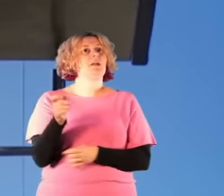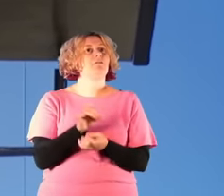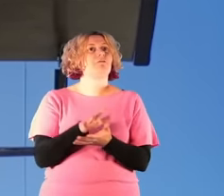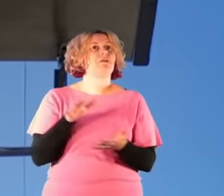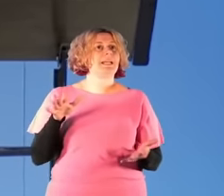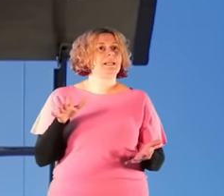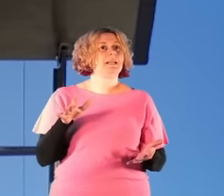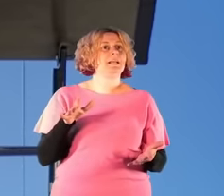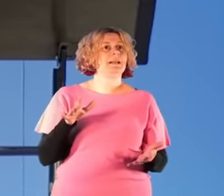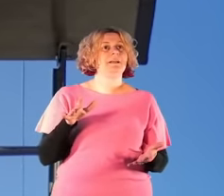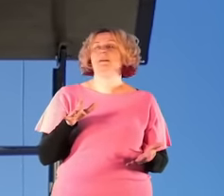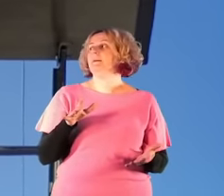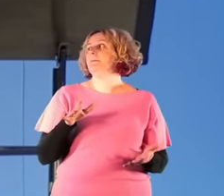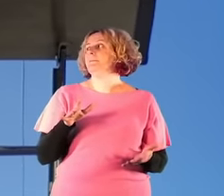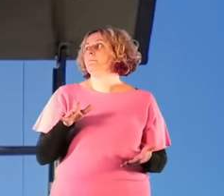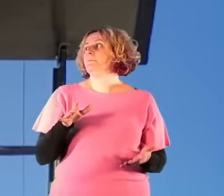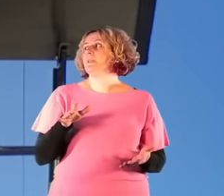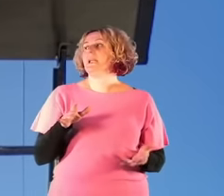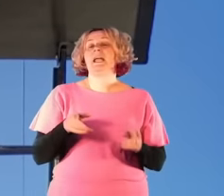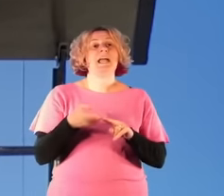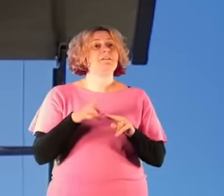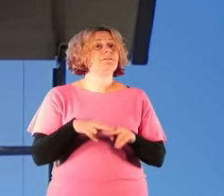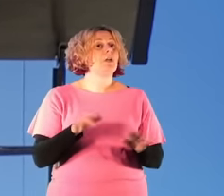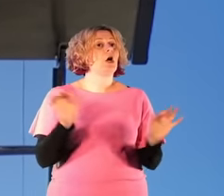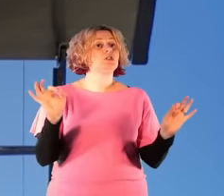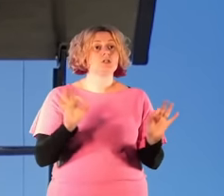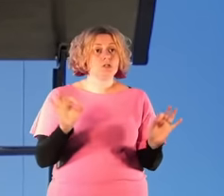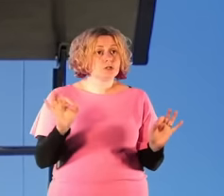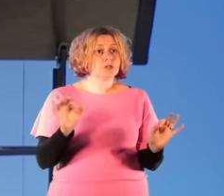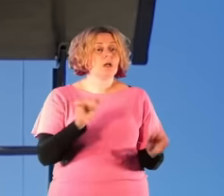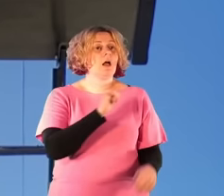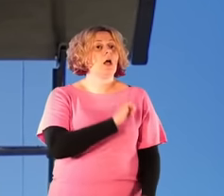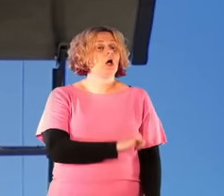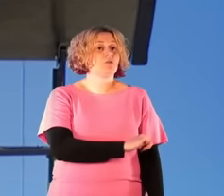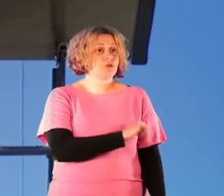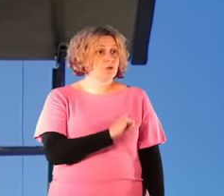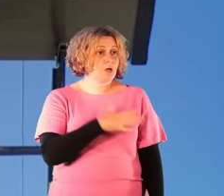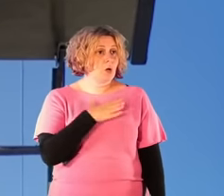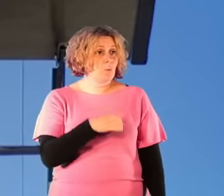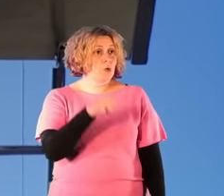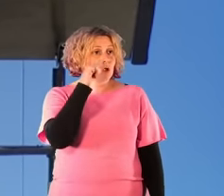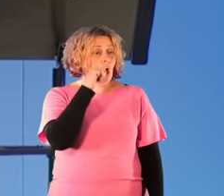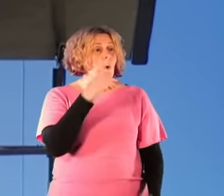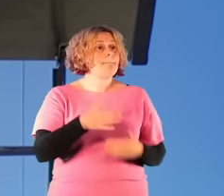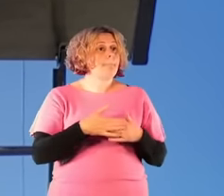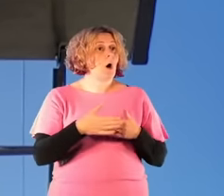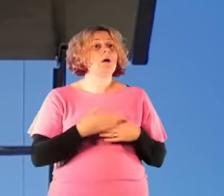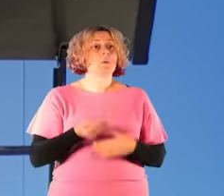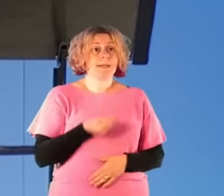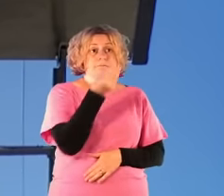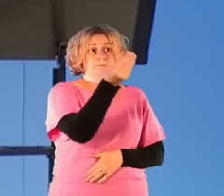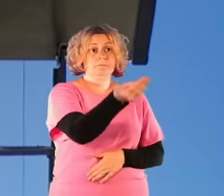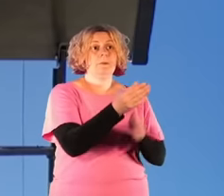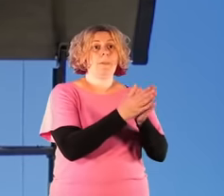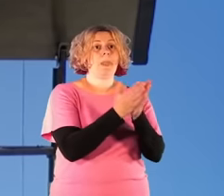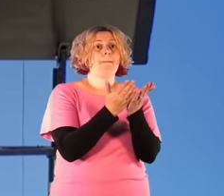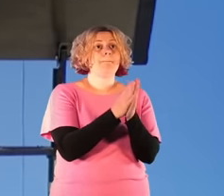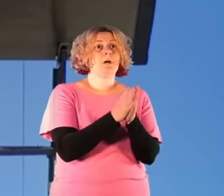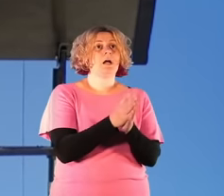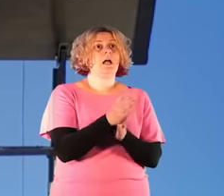book if you're a Christian already. But if you're not a Christian, you want to find out more, please come and take the book from me. I think that you can get one for